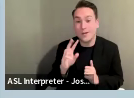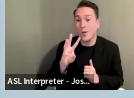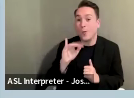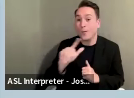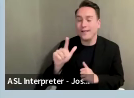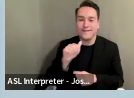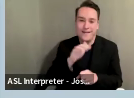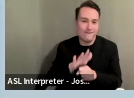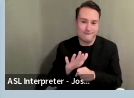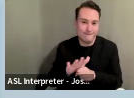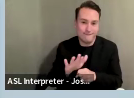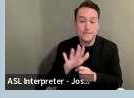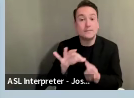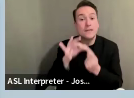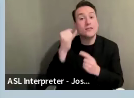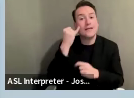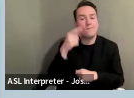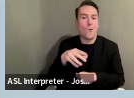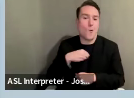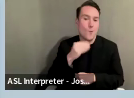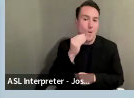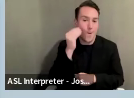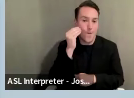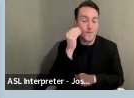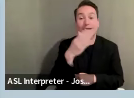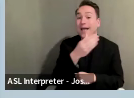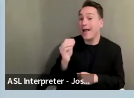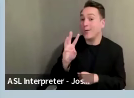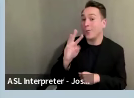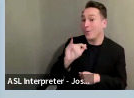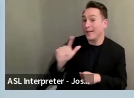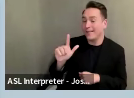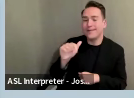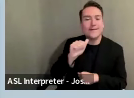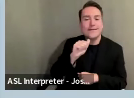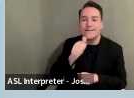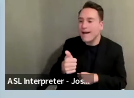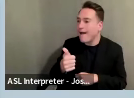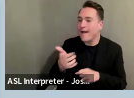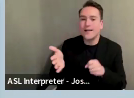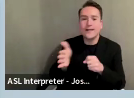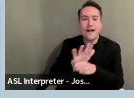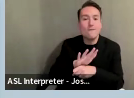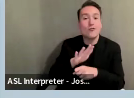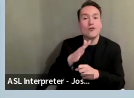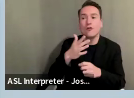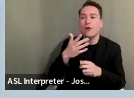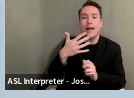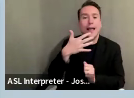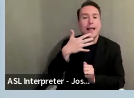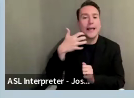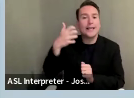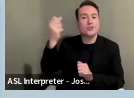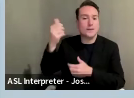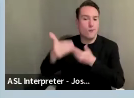enough, especially if you're a homeowner. Plus, a will does not cover handling the aging process in a graceful